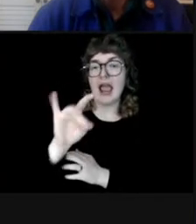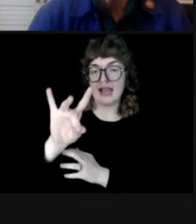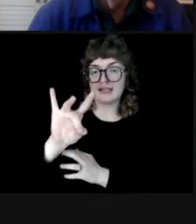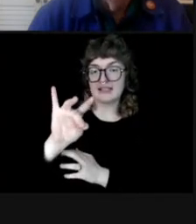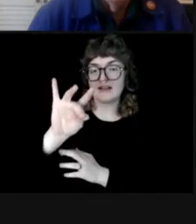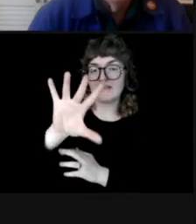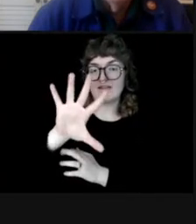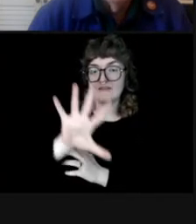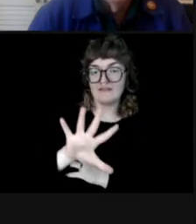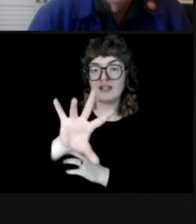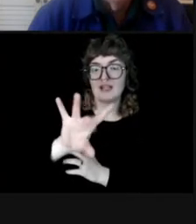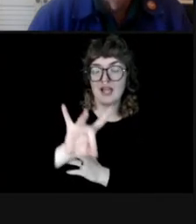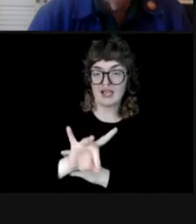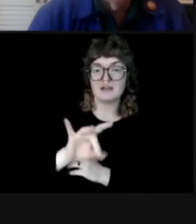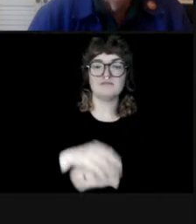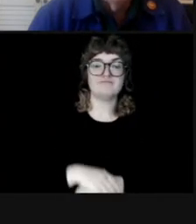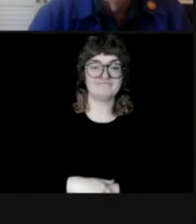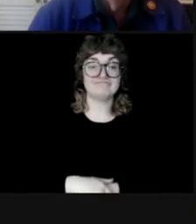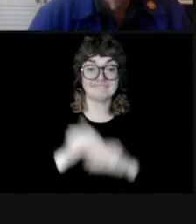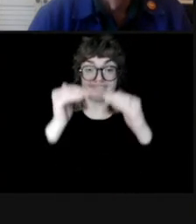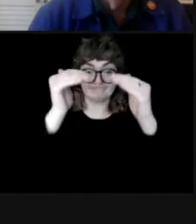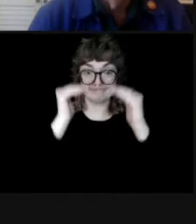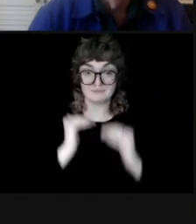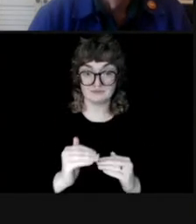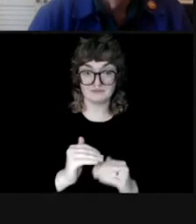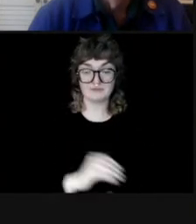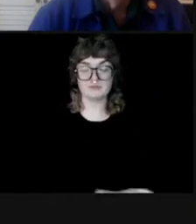21st century. Next.